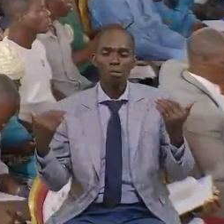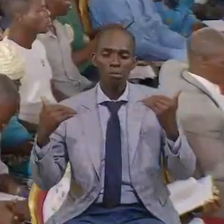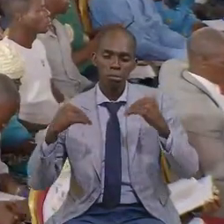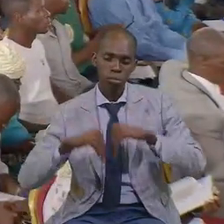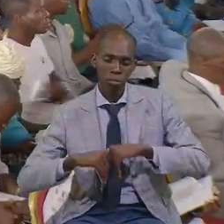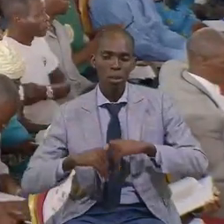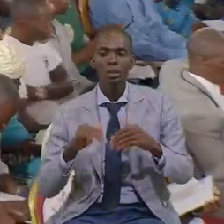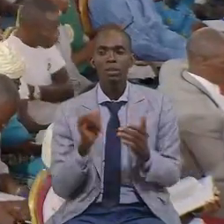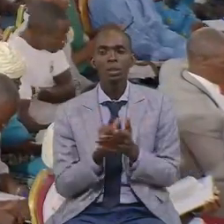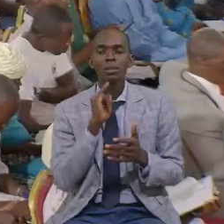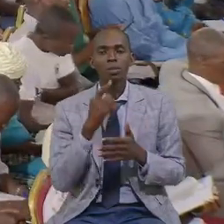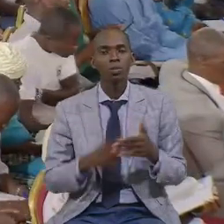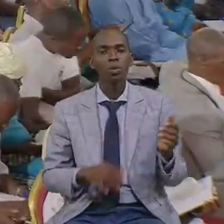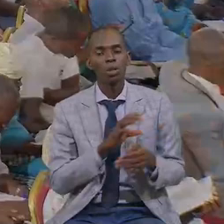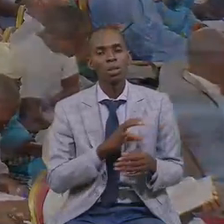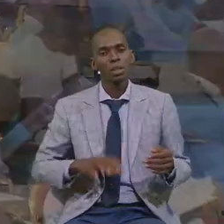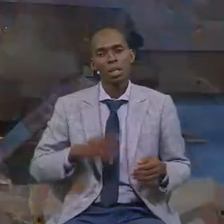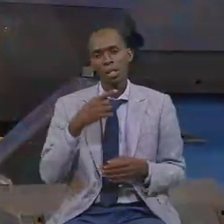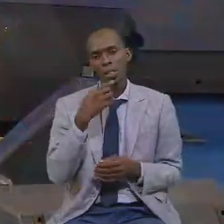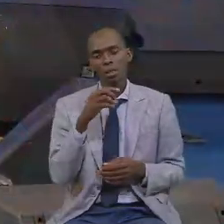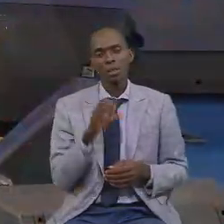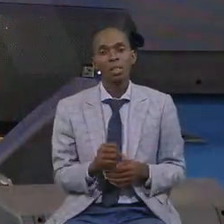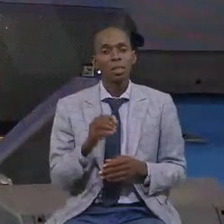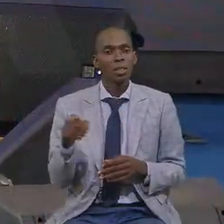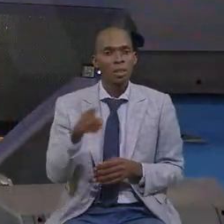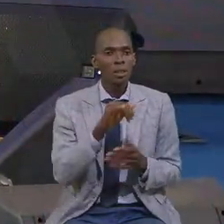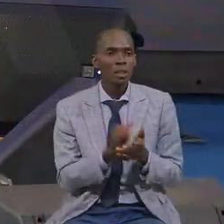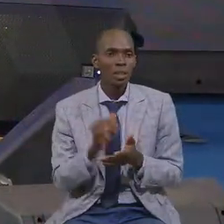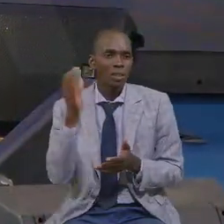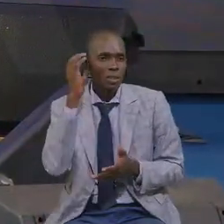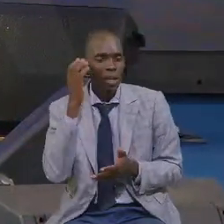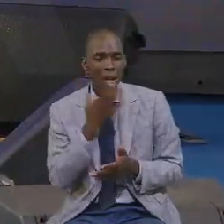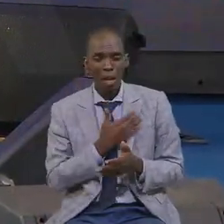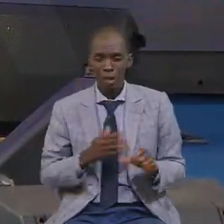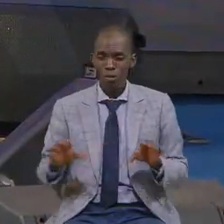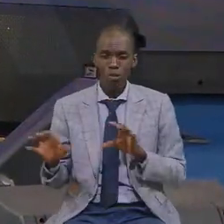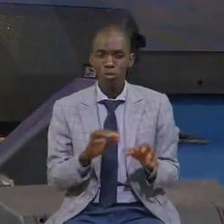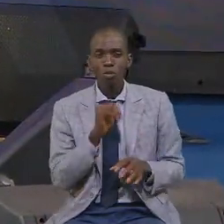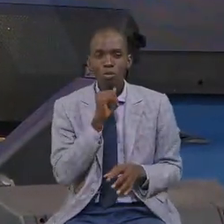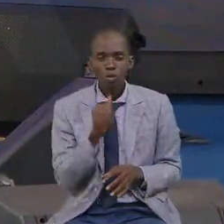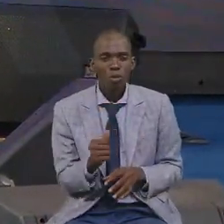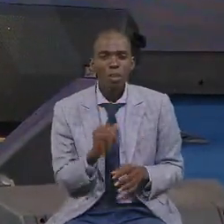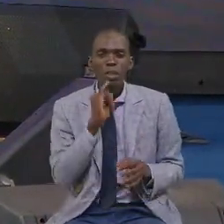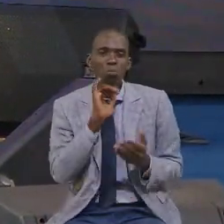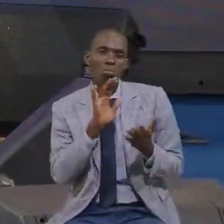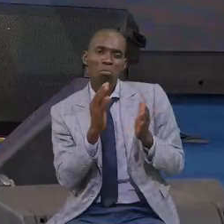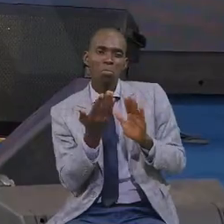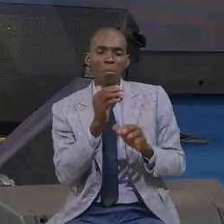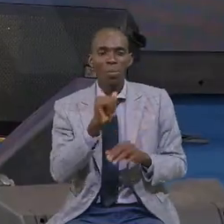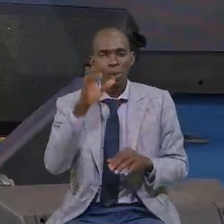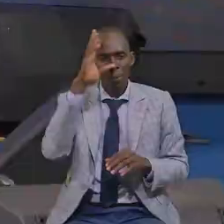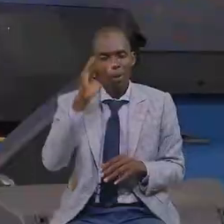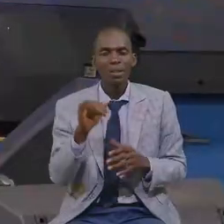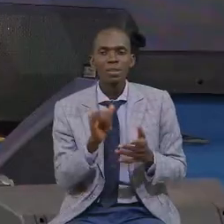Christ said. He that heareth and doeth not is like a man that without